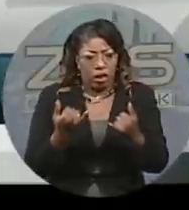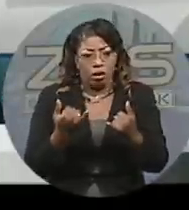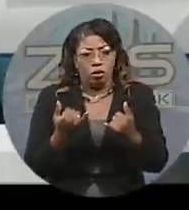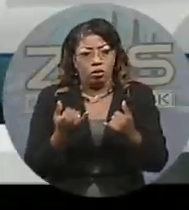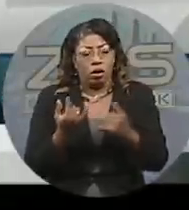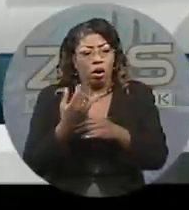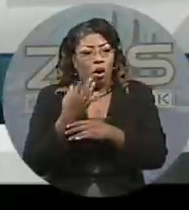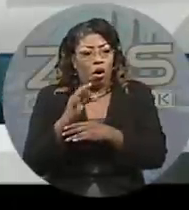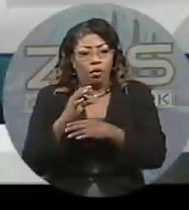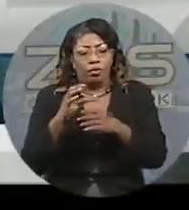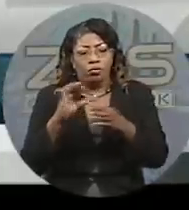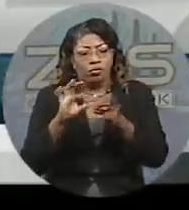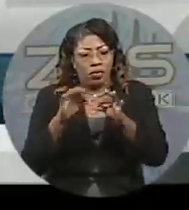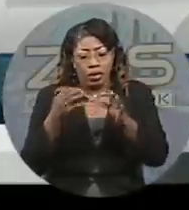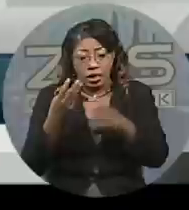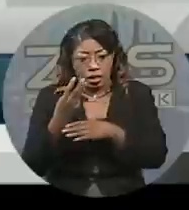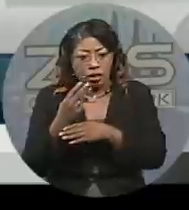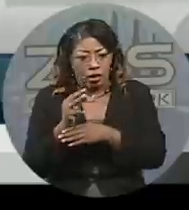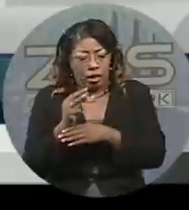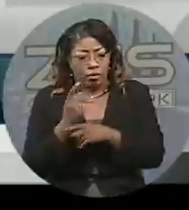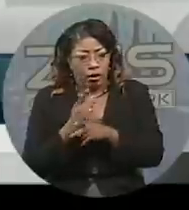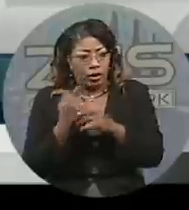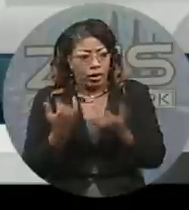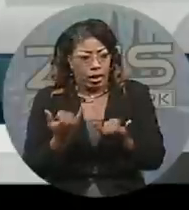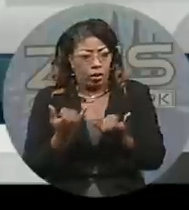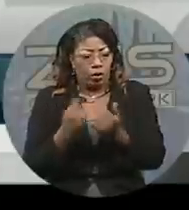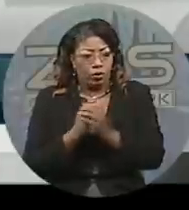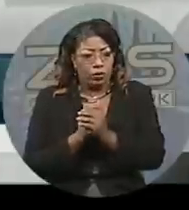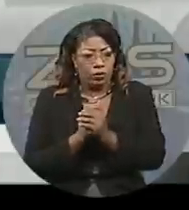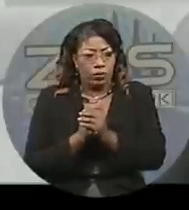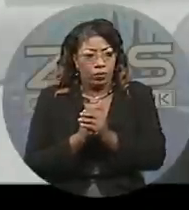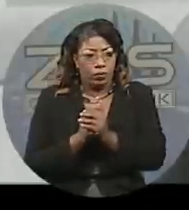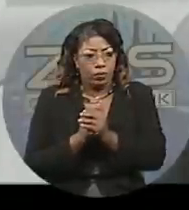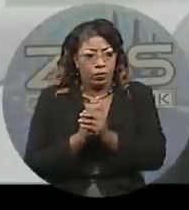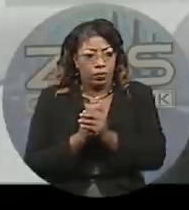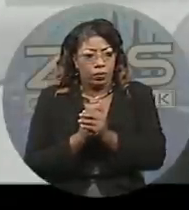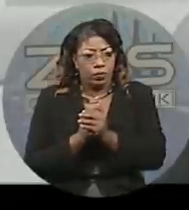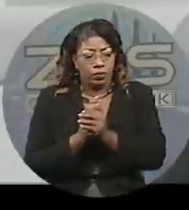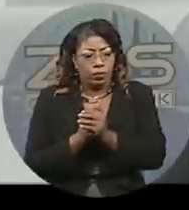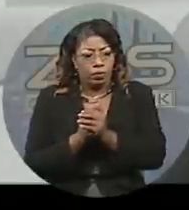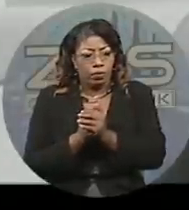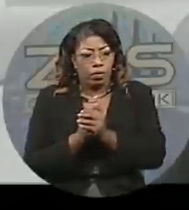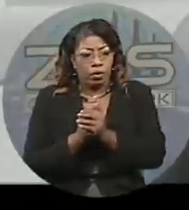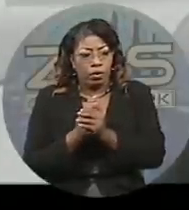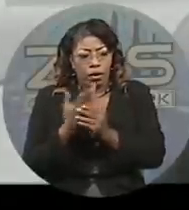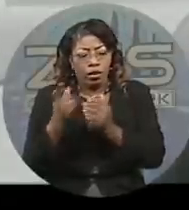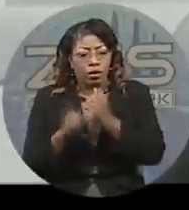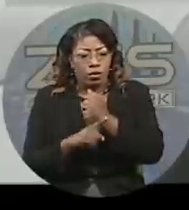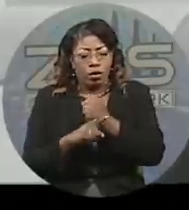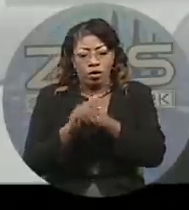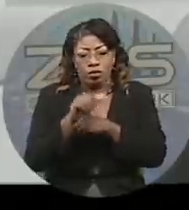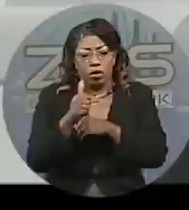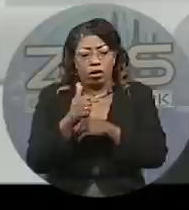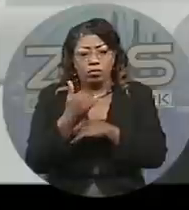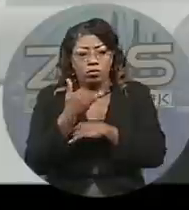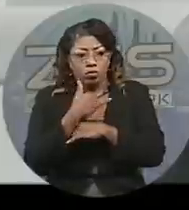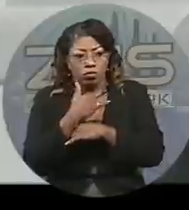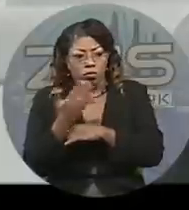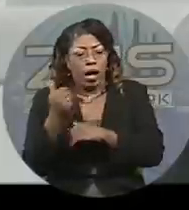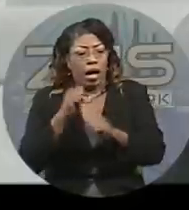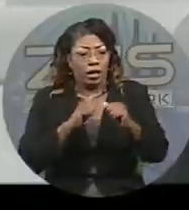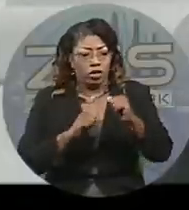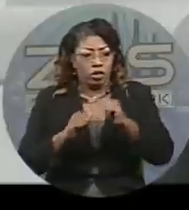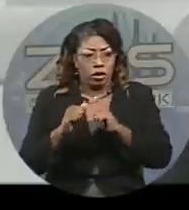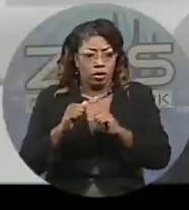process of correcting those. And, you know, but there's a consequence for every action. or every inaction, I would